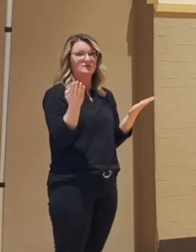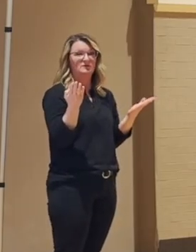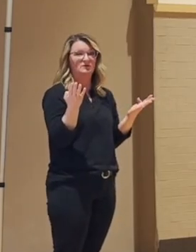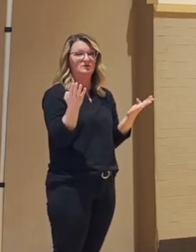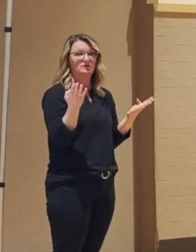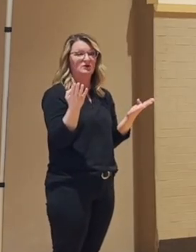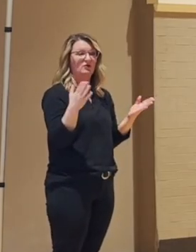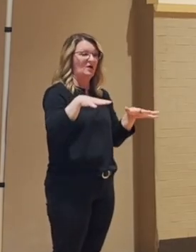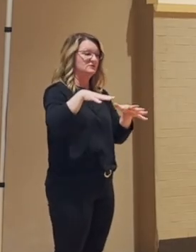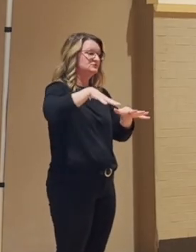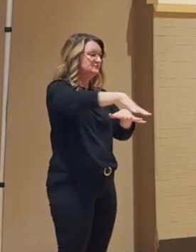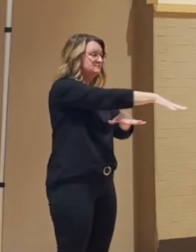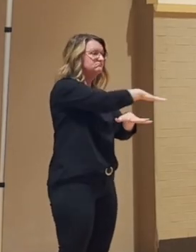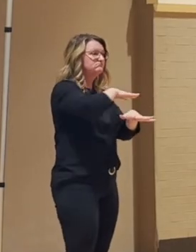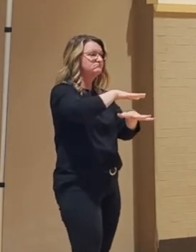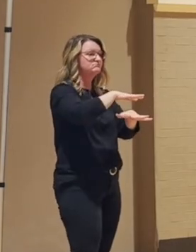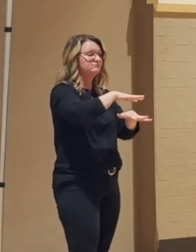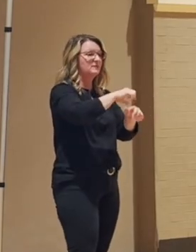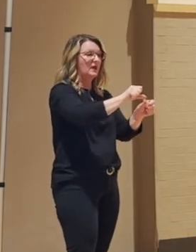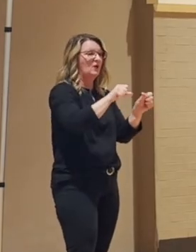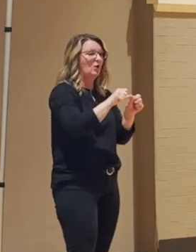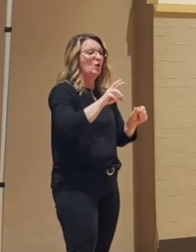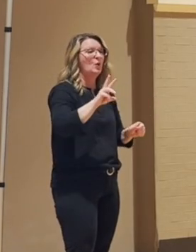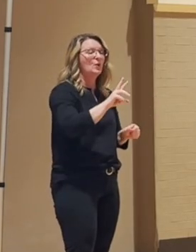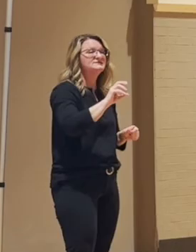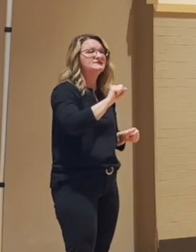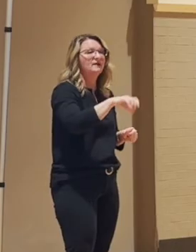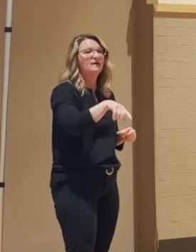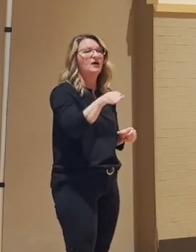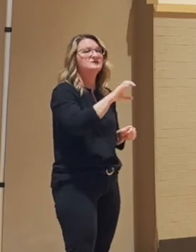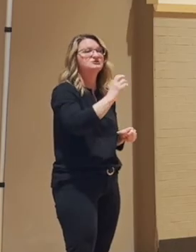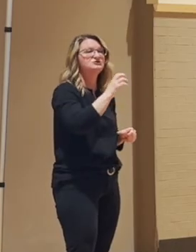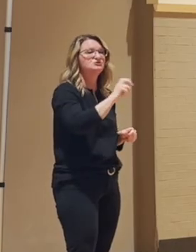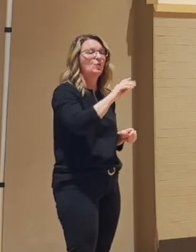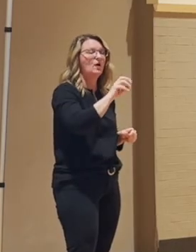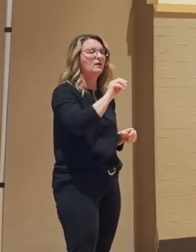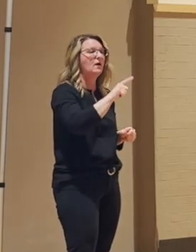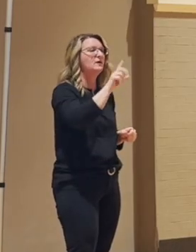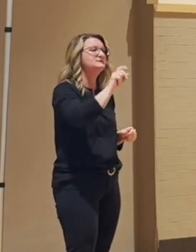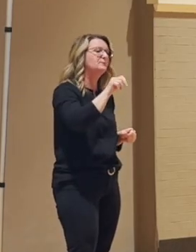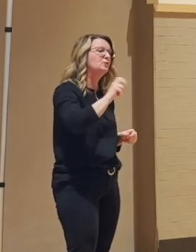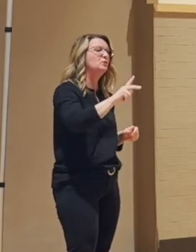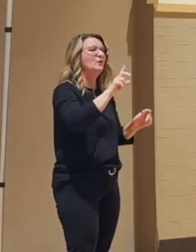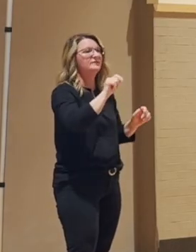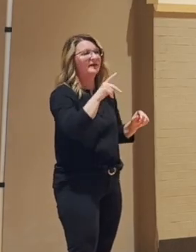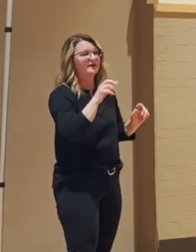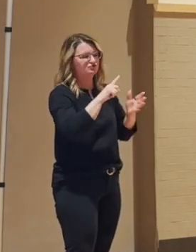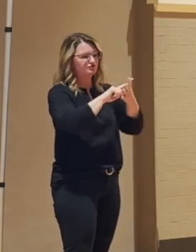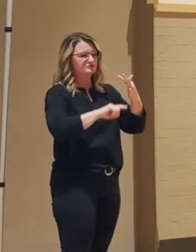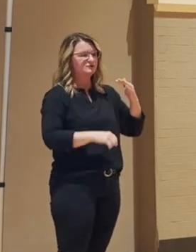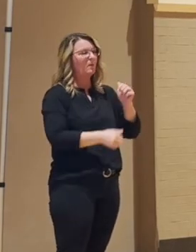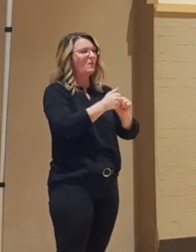the suburban areas of West Seneca and Cheektowaga and Depew and Lancaster. So all of most